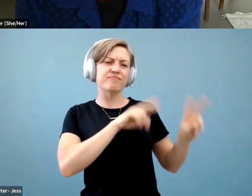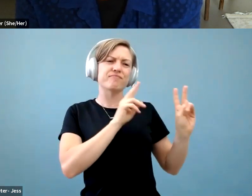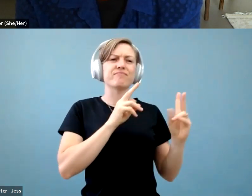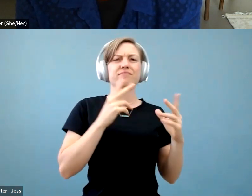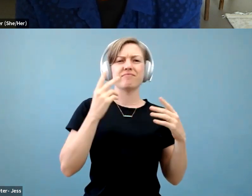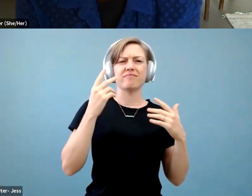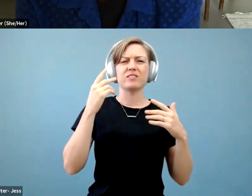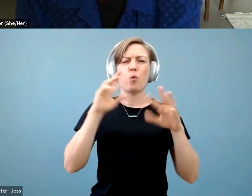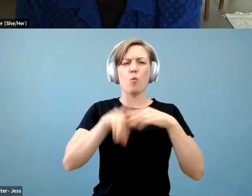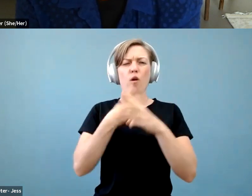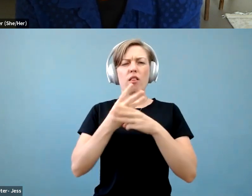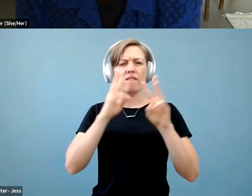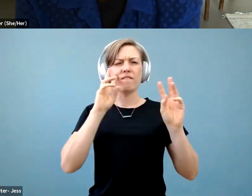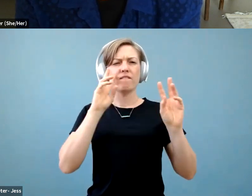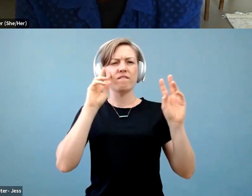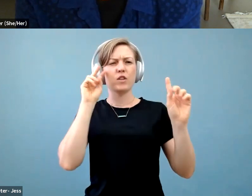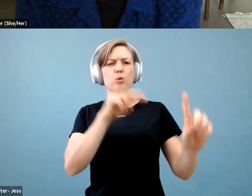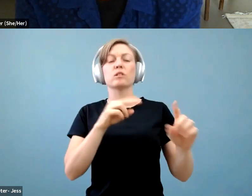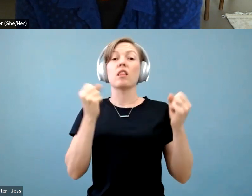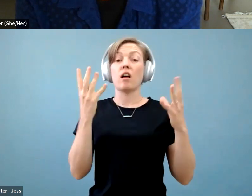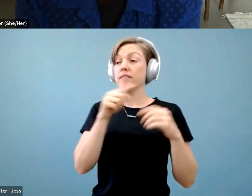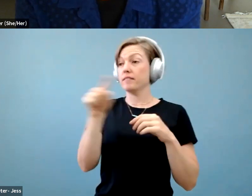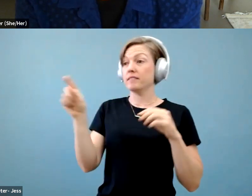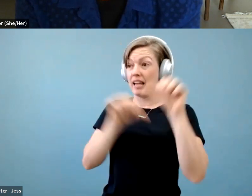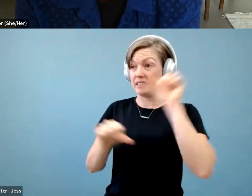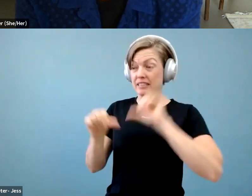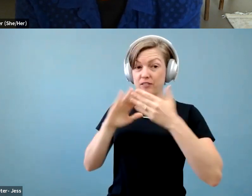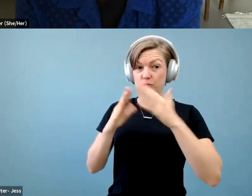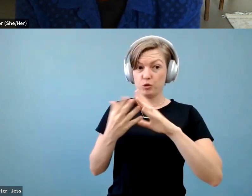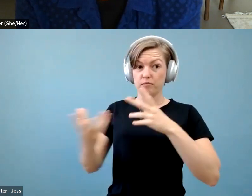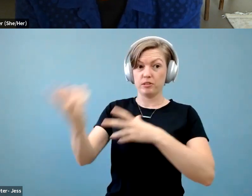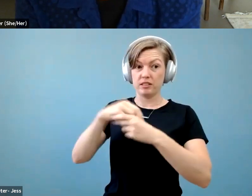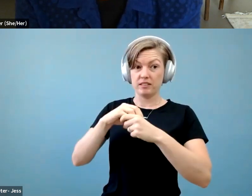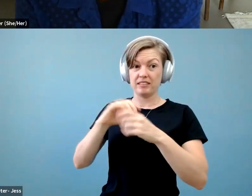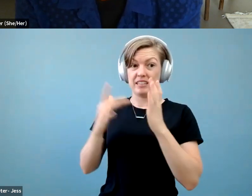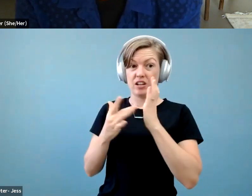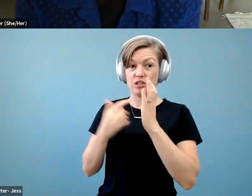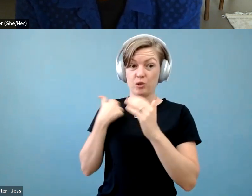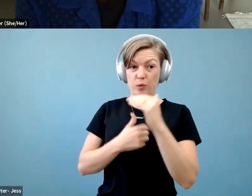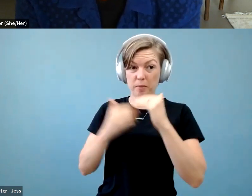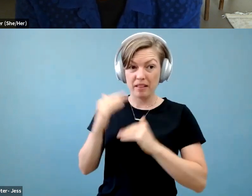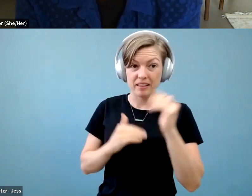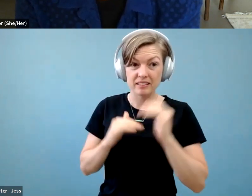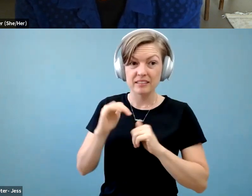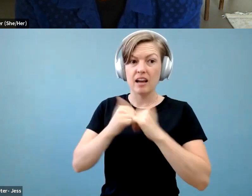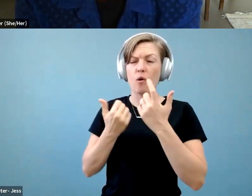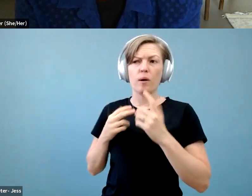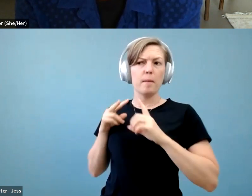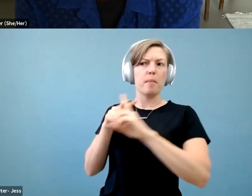and worldviews that a lot of our scientific community is bringing into the technologies that we build, how we apply